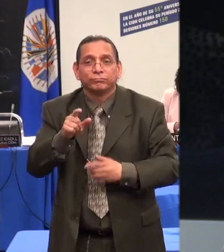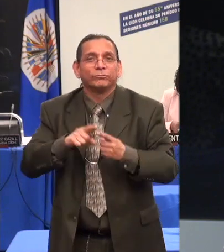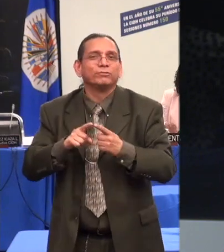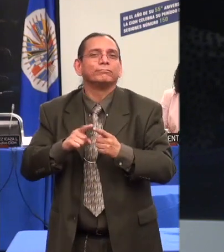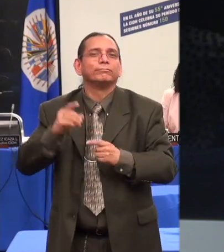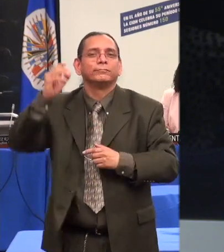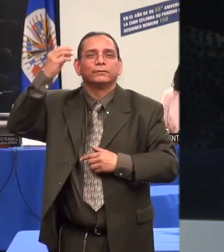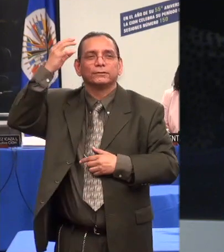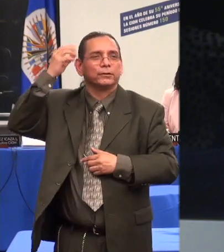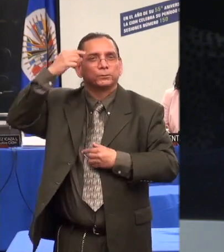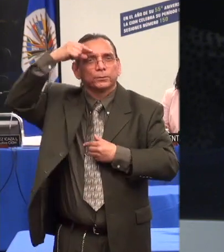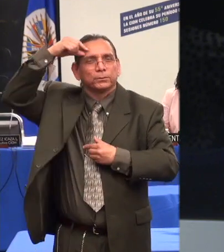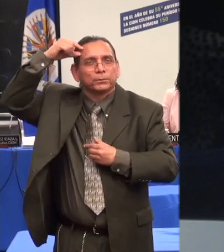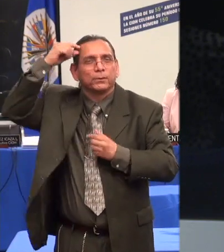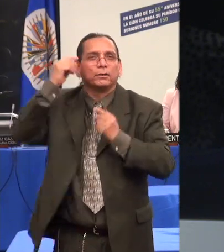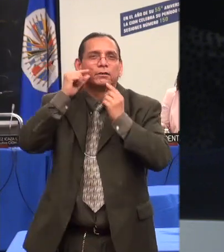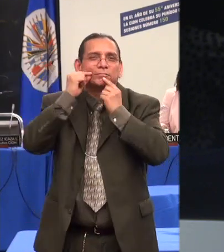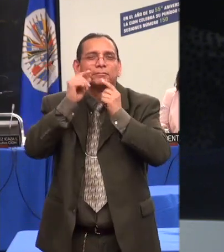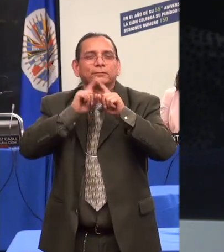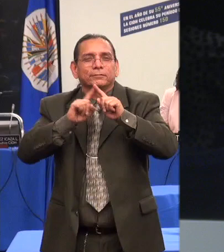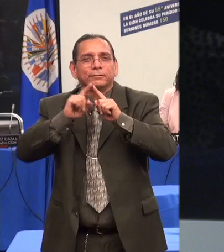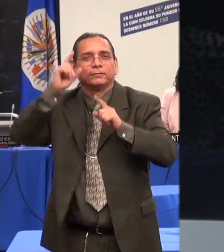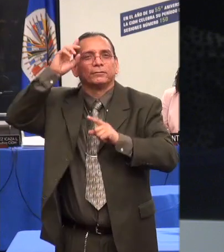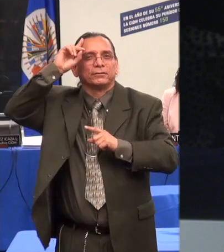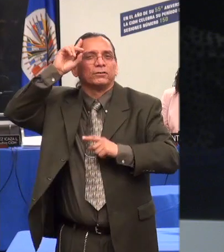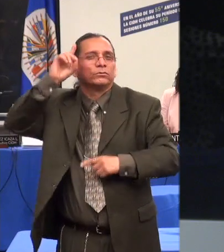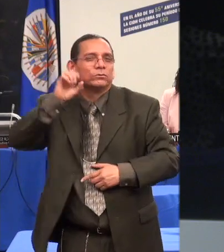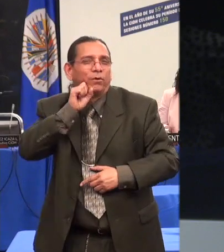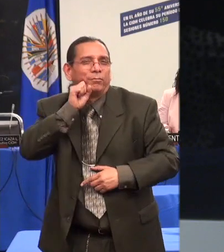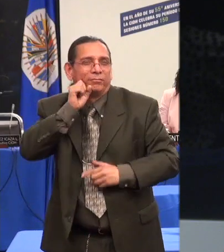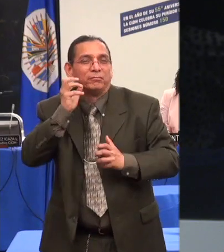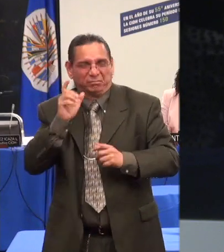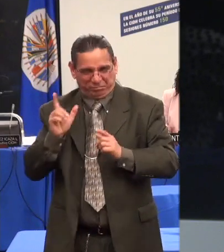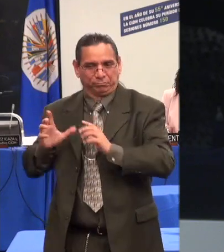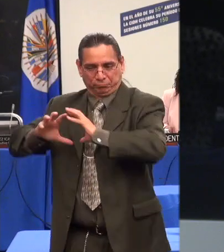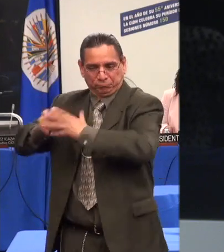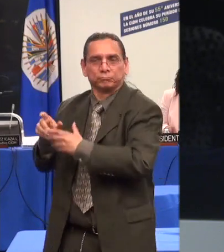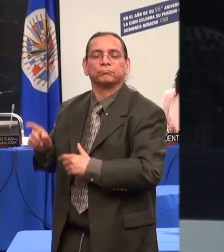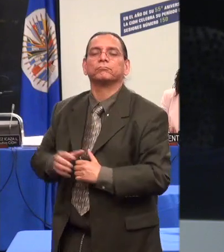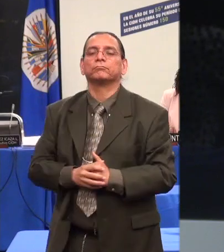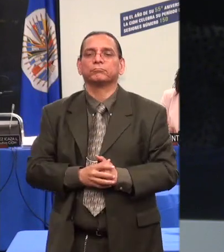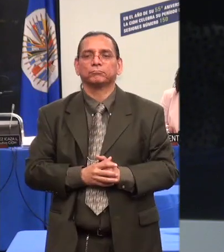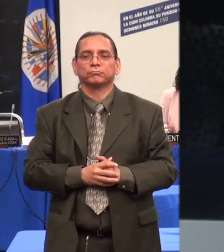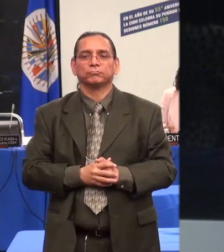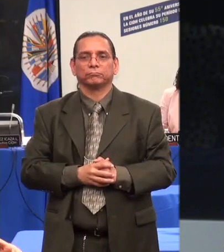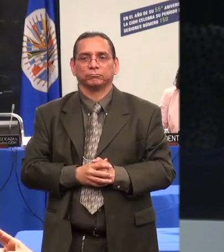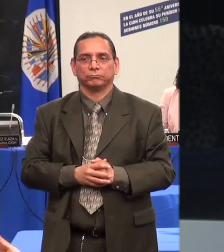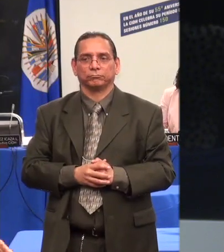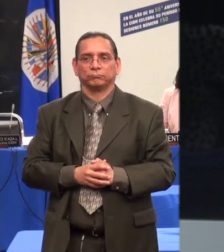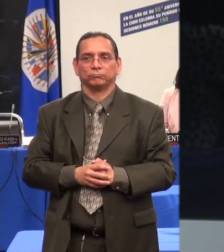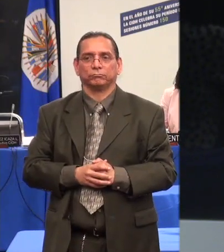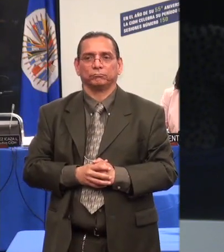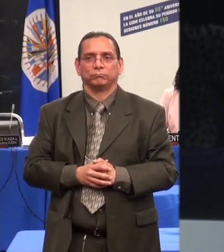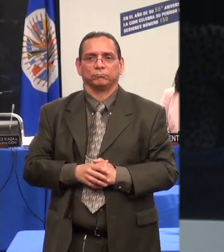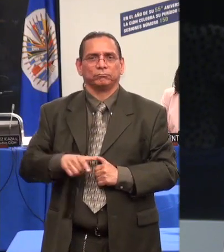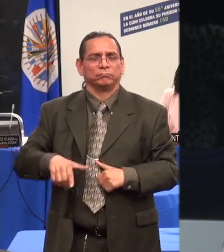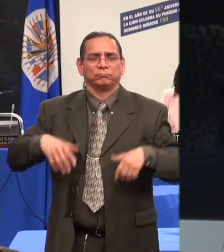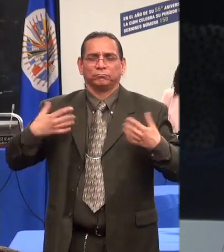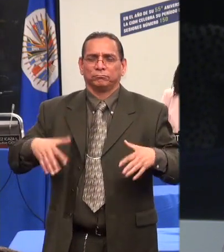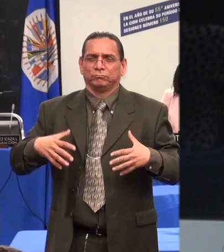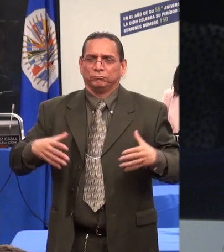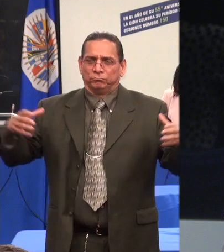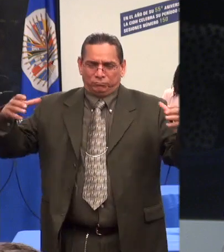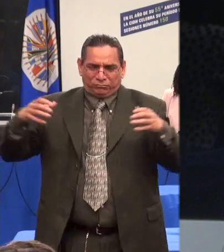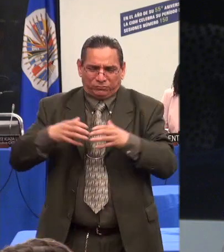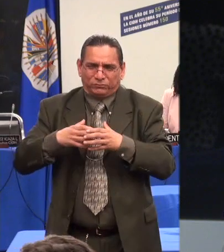I wanted to mention that this is a historic hearing for the Inter-American Commission on Human Rights. We have